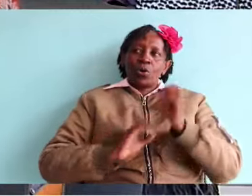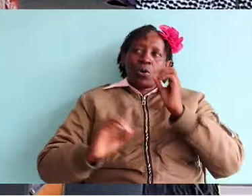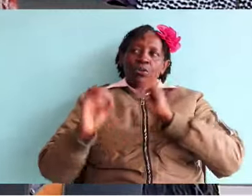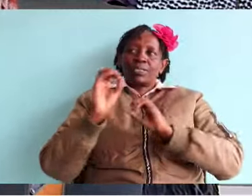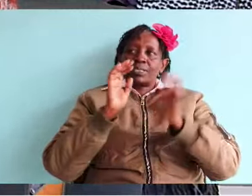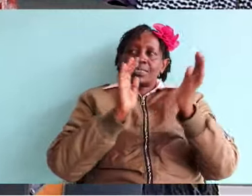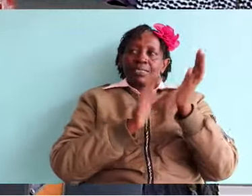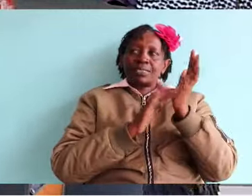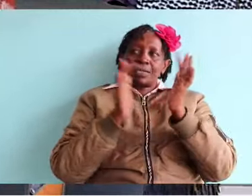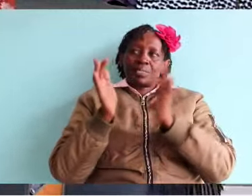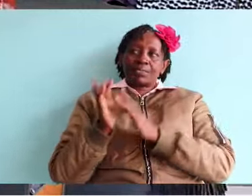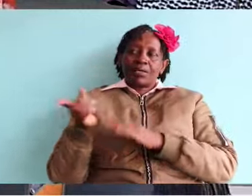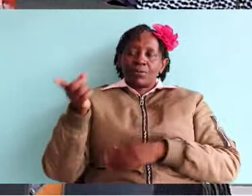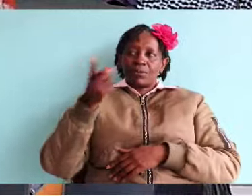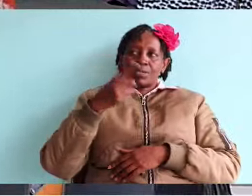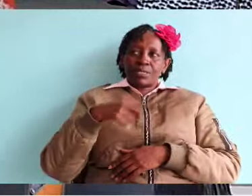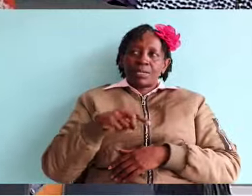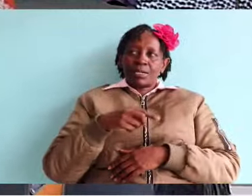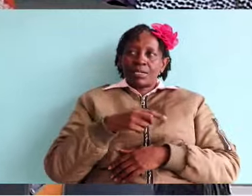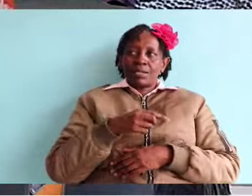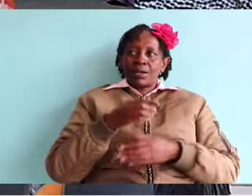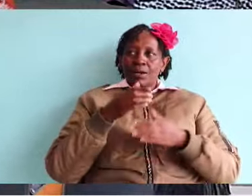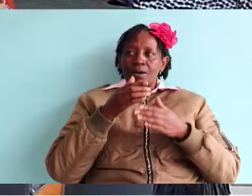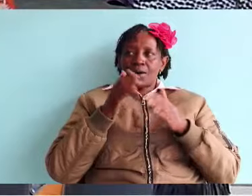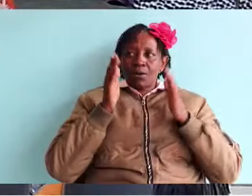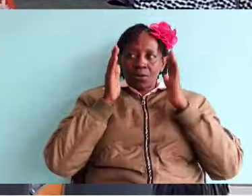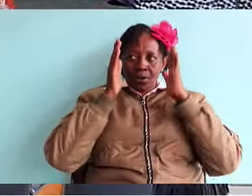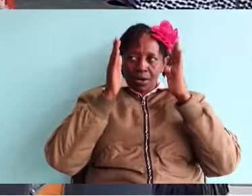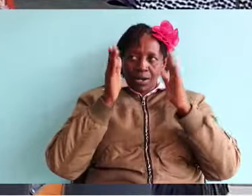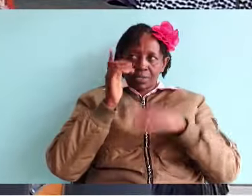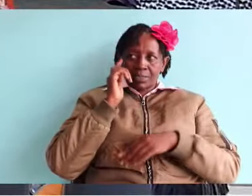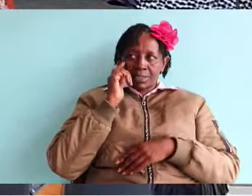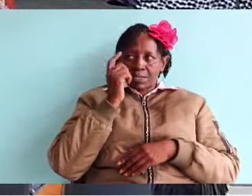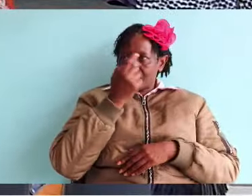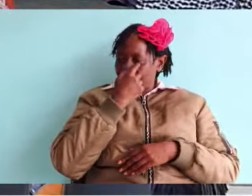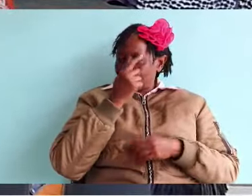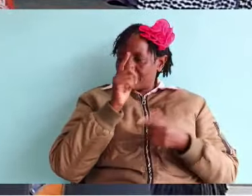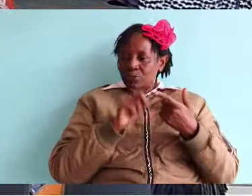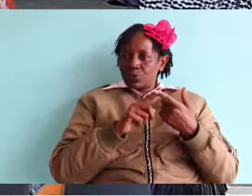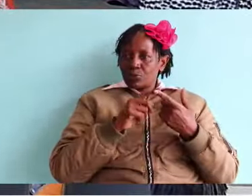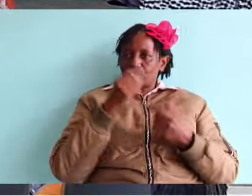Oh Jesus, we turn our eyes to You.